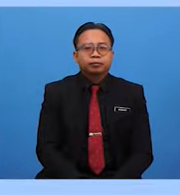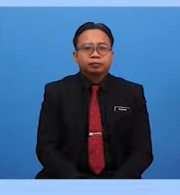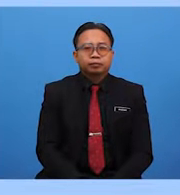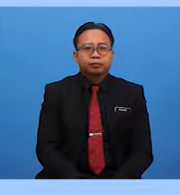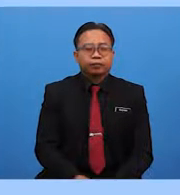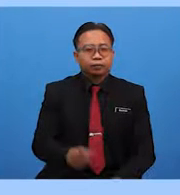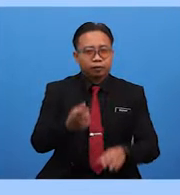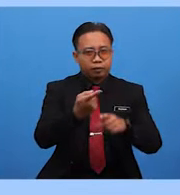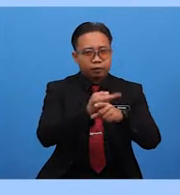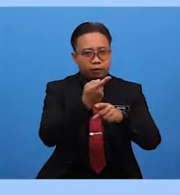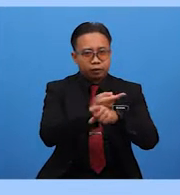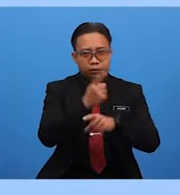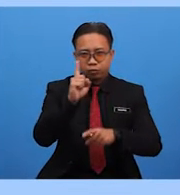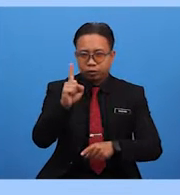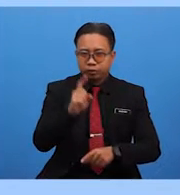Practice 1.